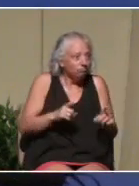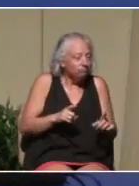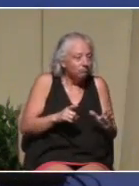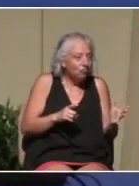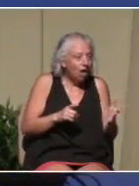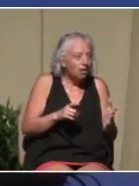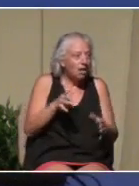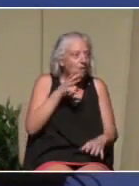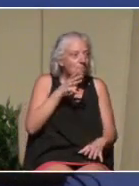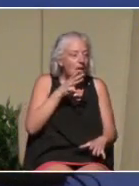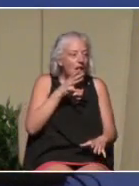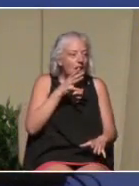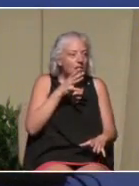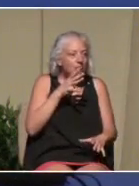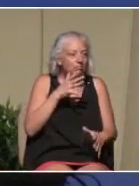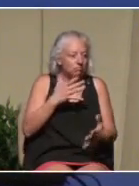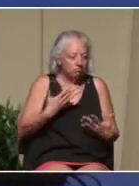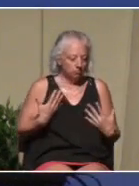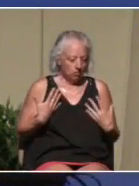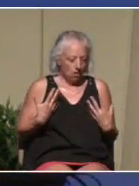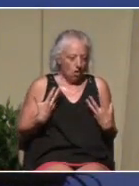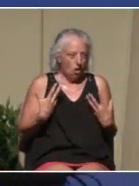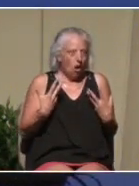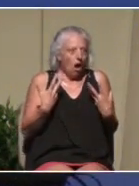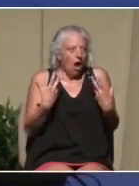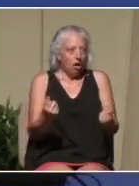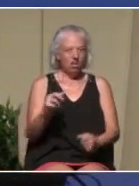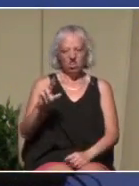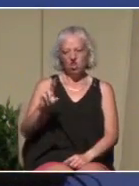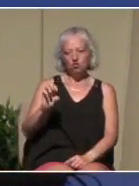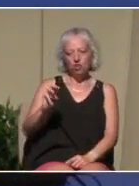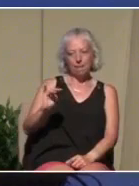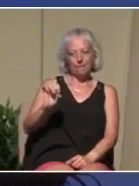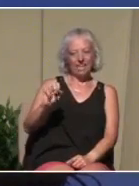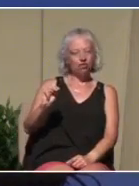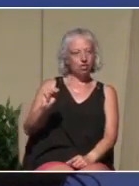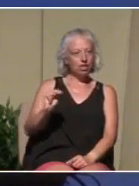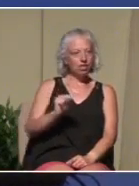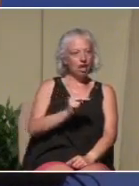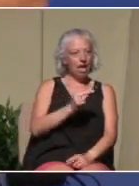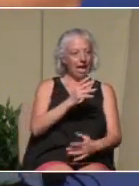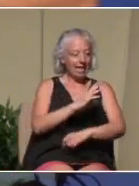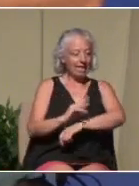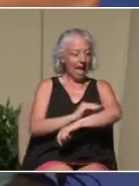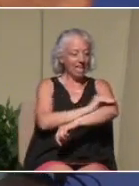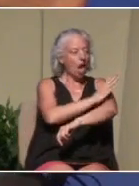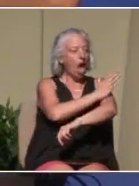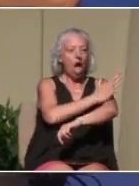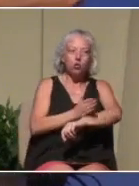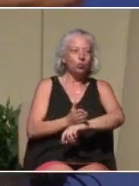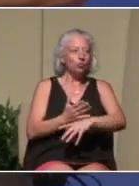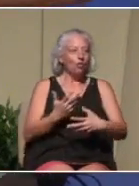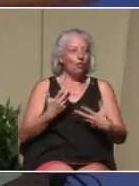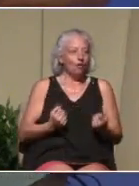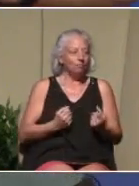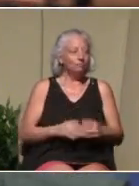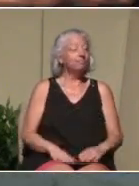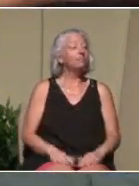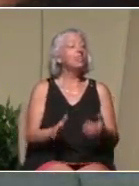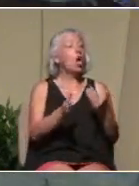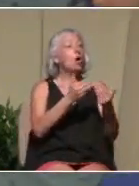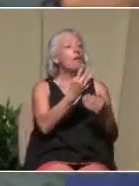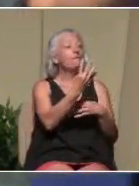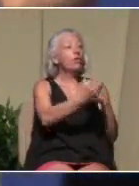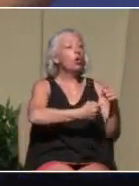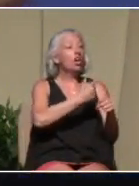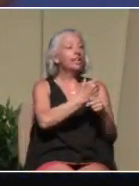his mother went into remission. It was kind of a miracle. Well, now almost 4 years go by,